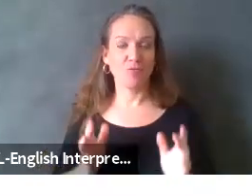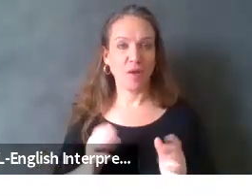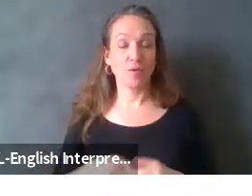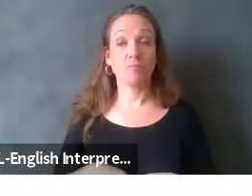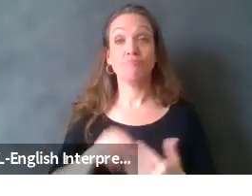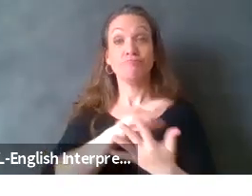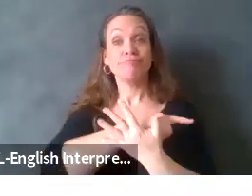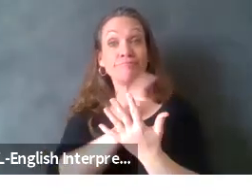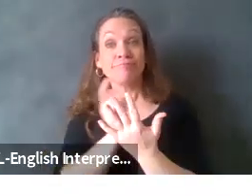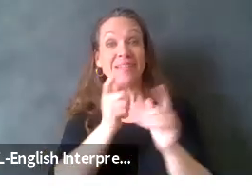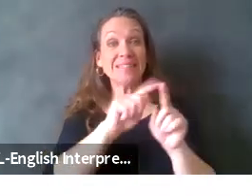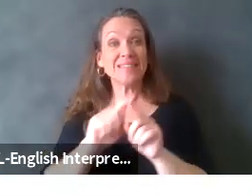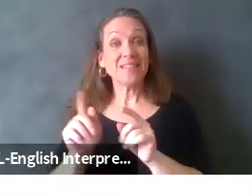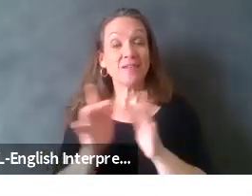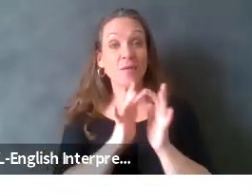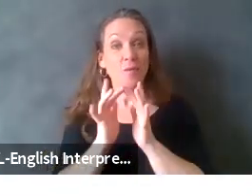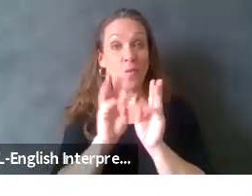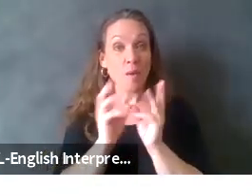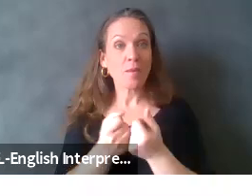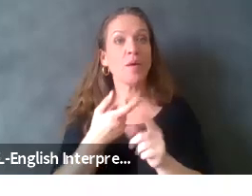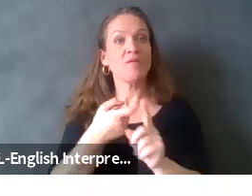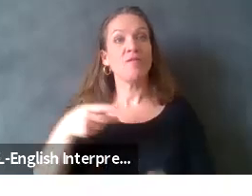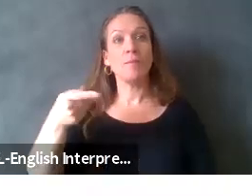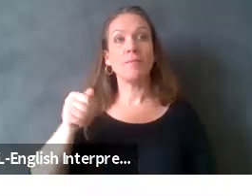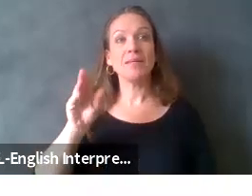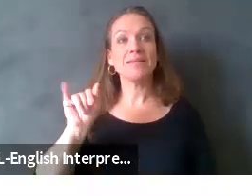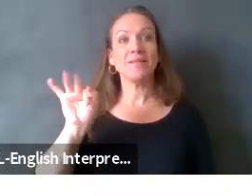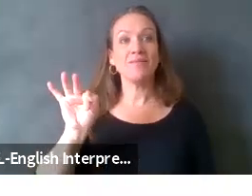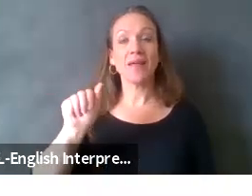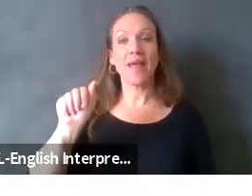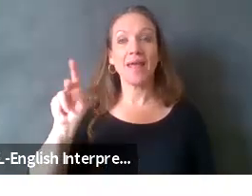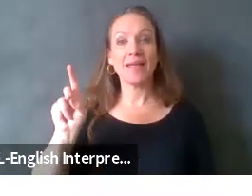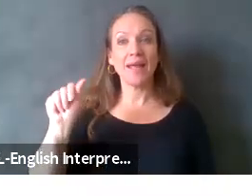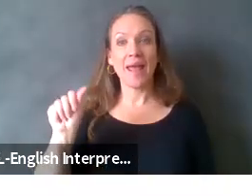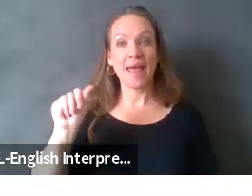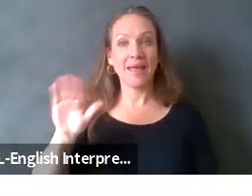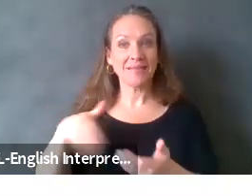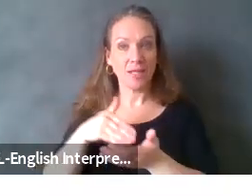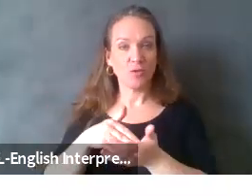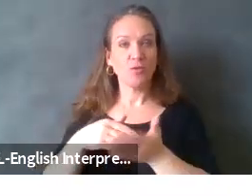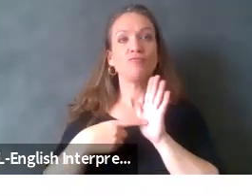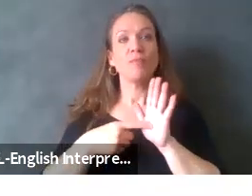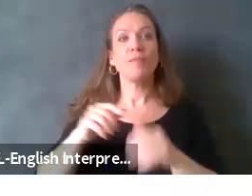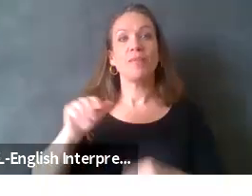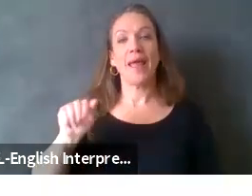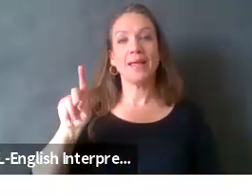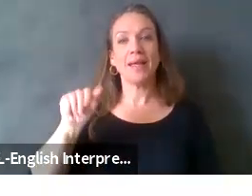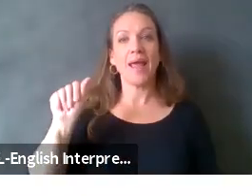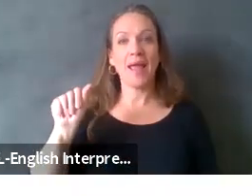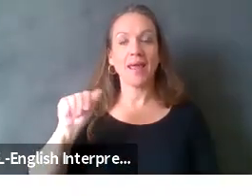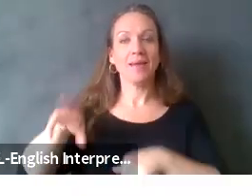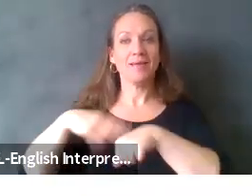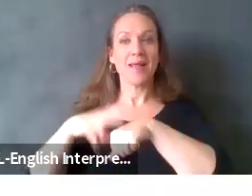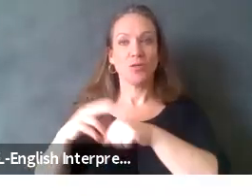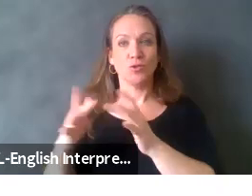you by the Pacific ADA Center on behalf of the ADA National Network. The ADA National